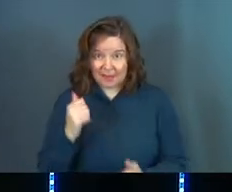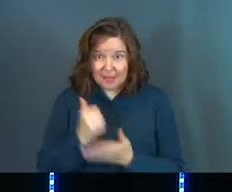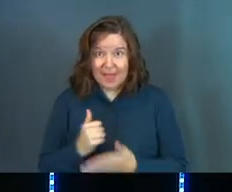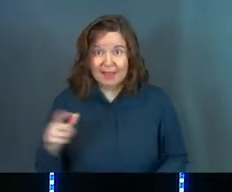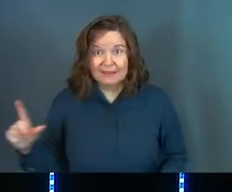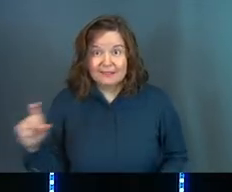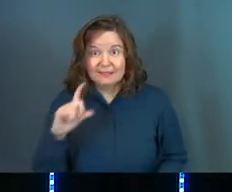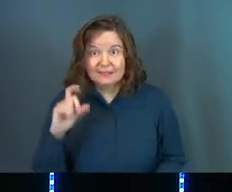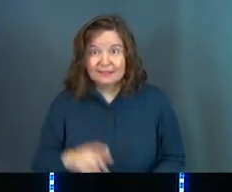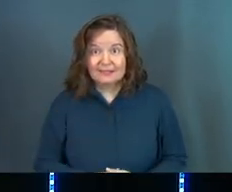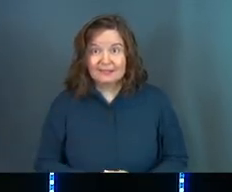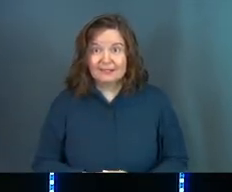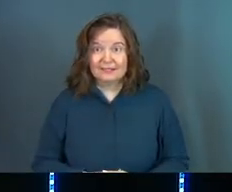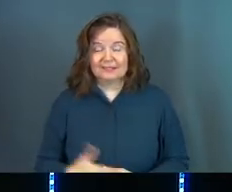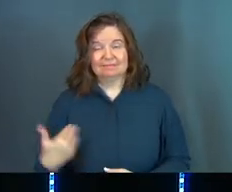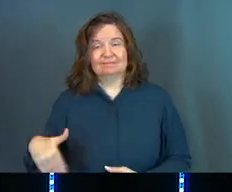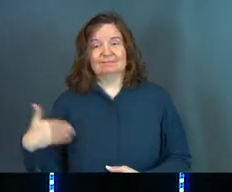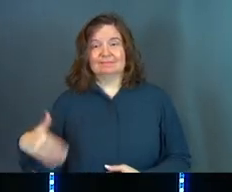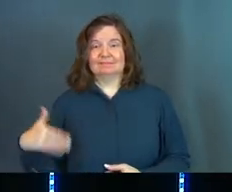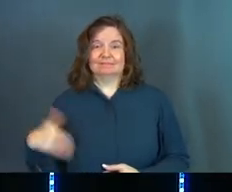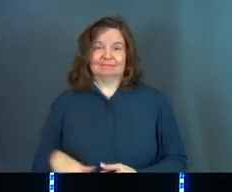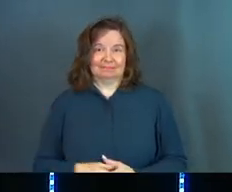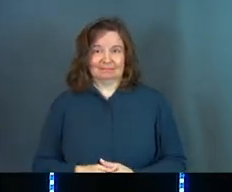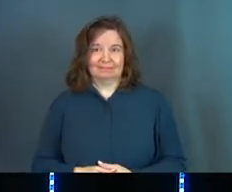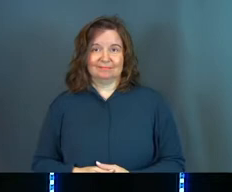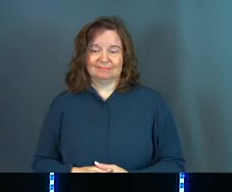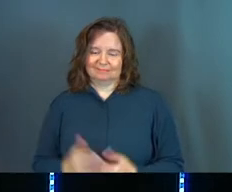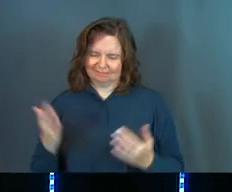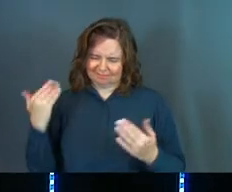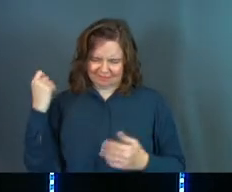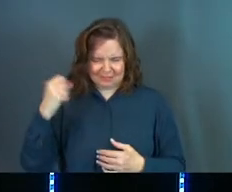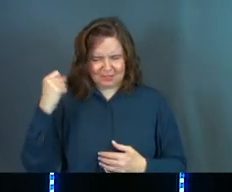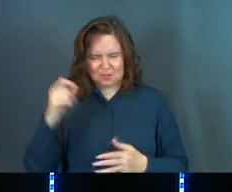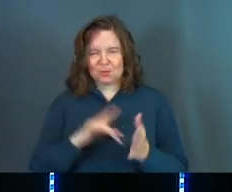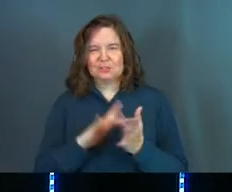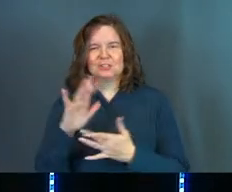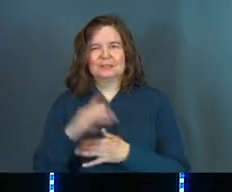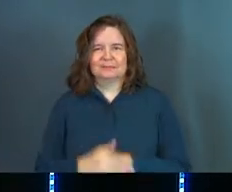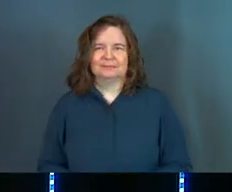amen. My goodness. Let's go, Jesus.